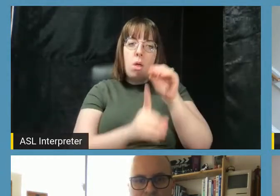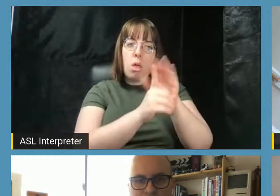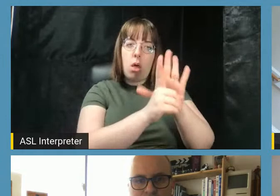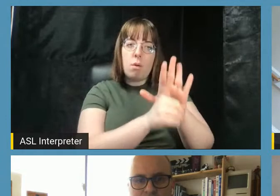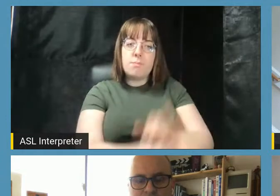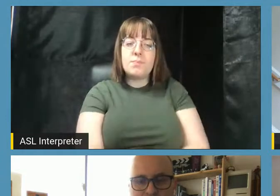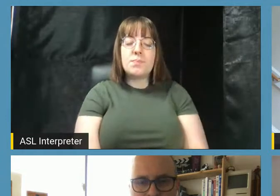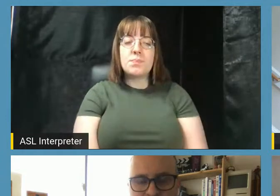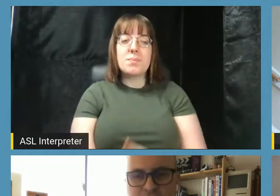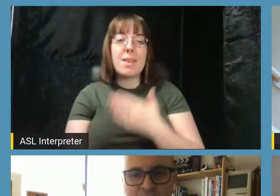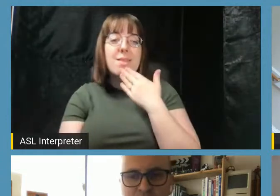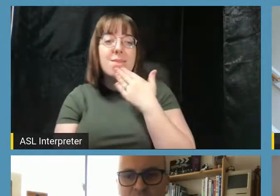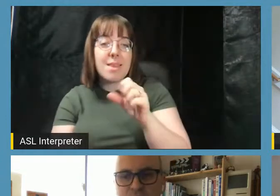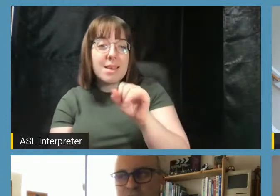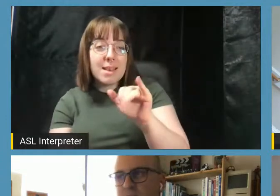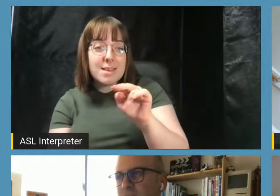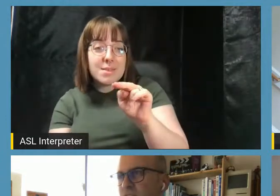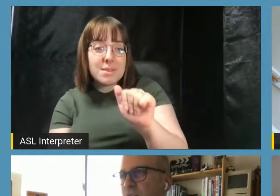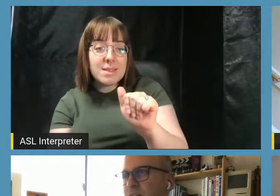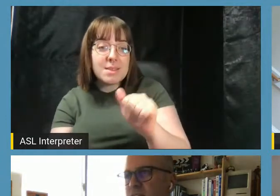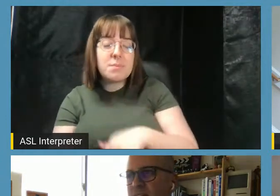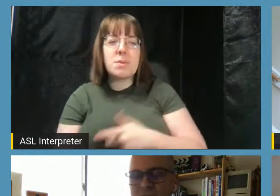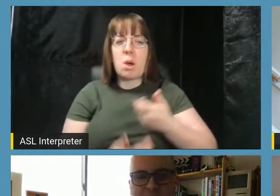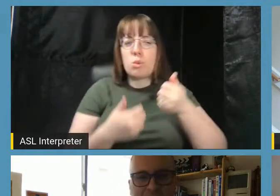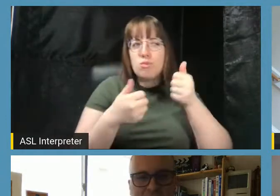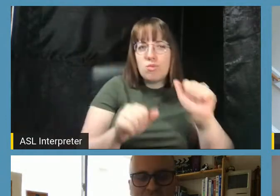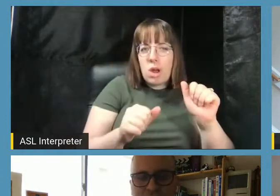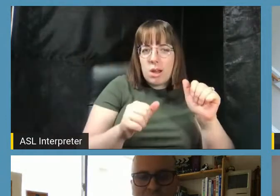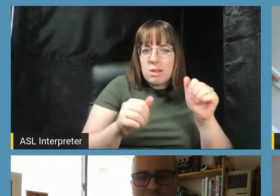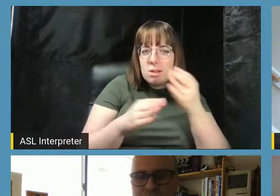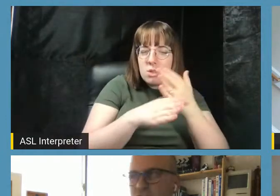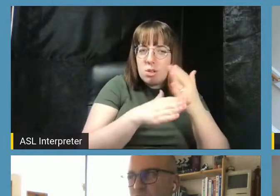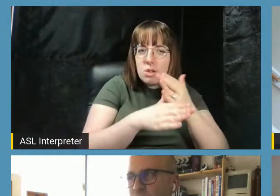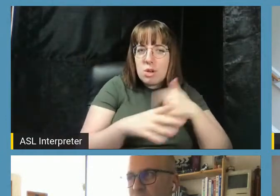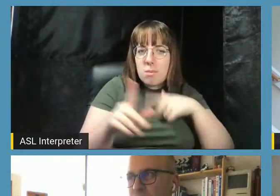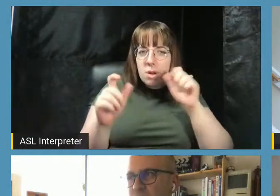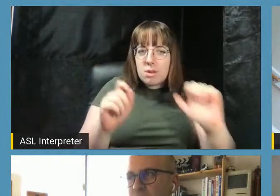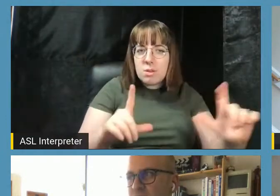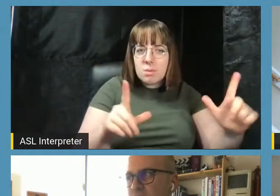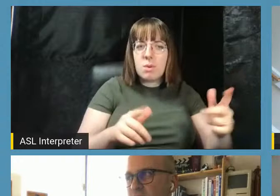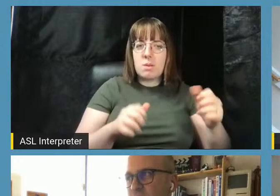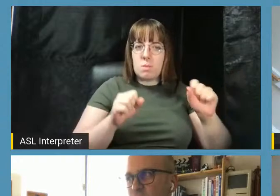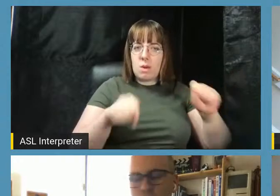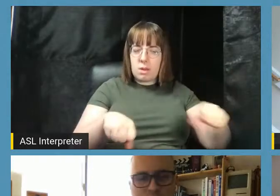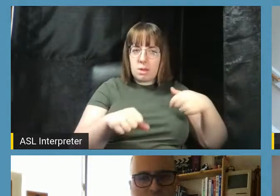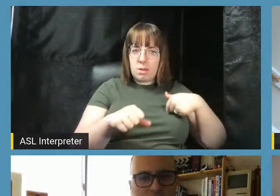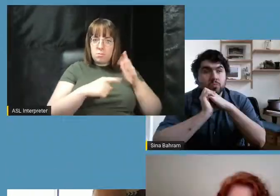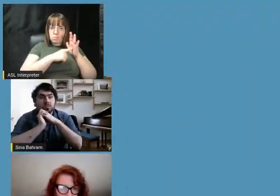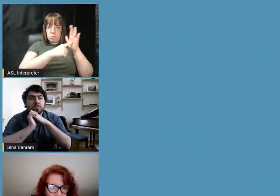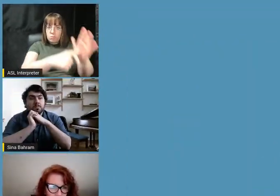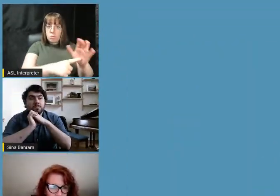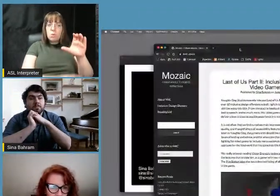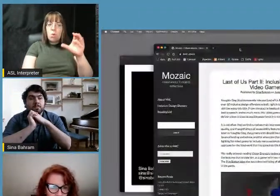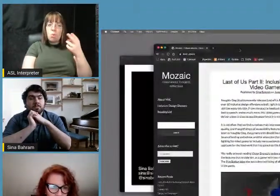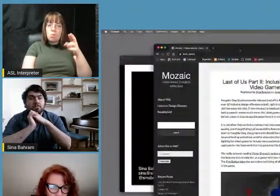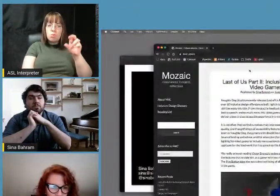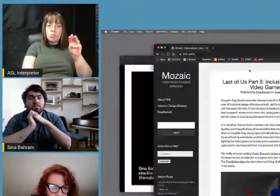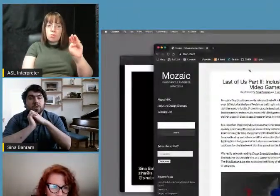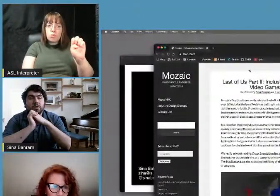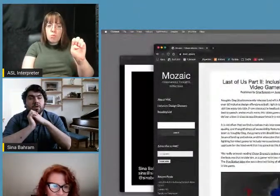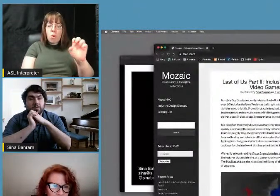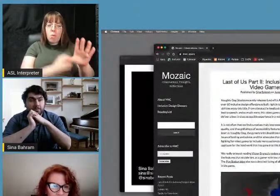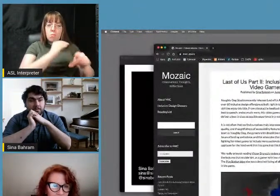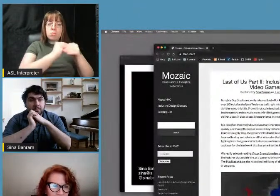Thank you, Sina. I'm trying to share my screen again just so I could show the Chrome